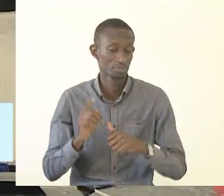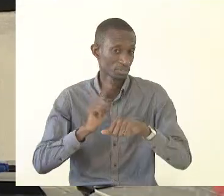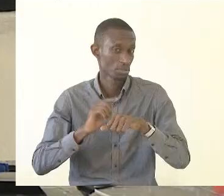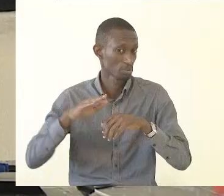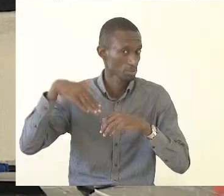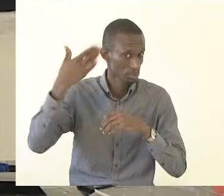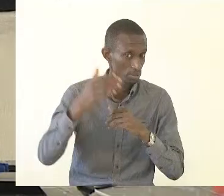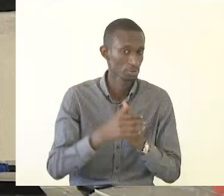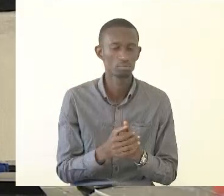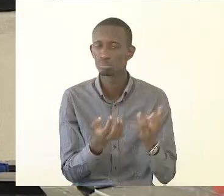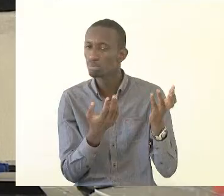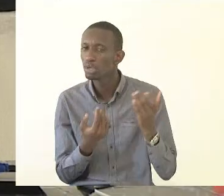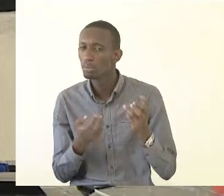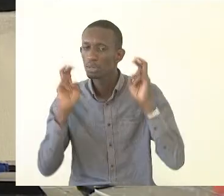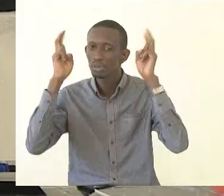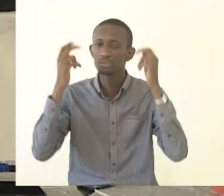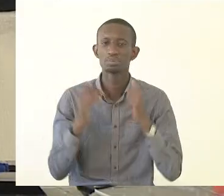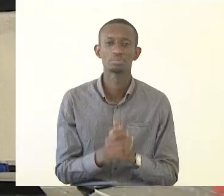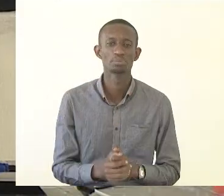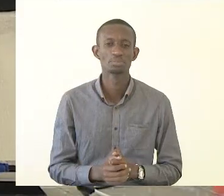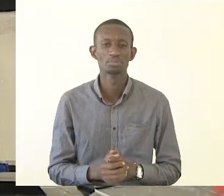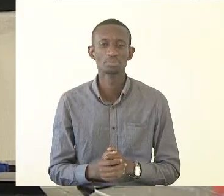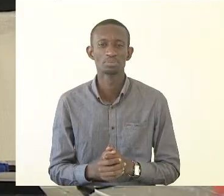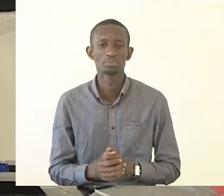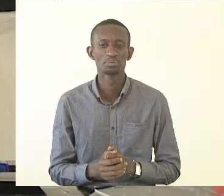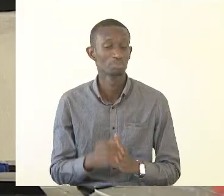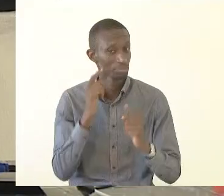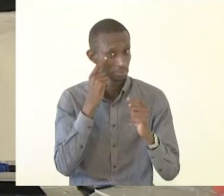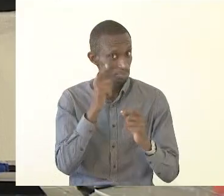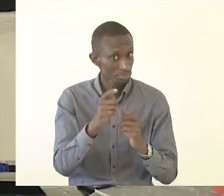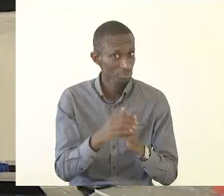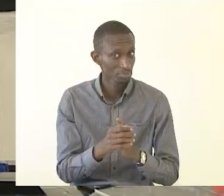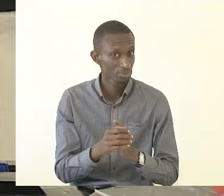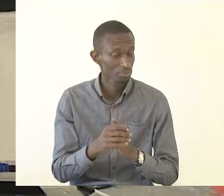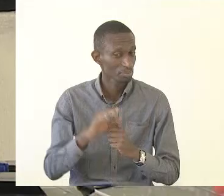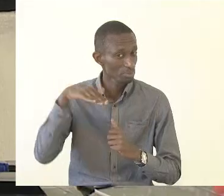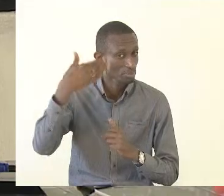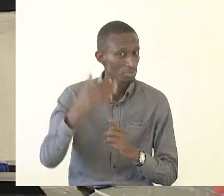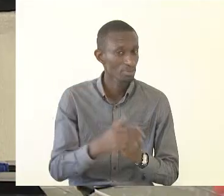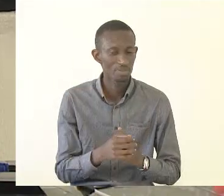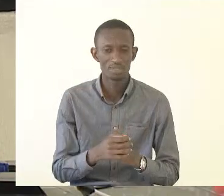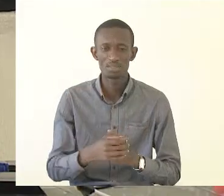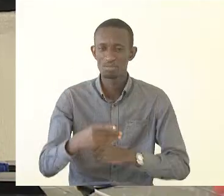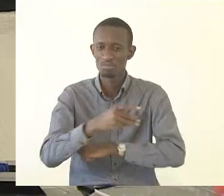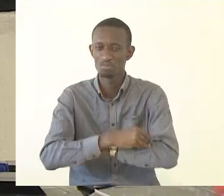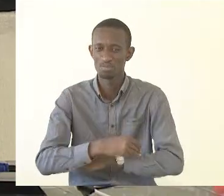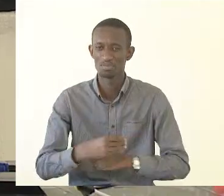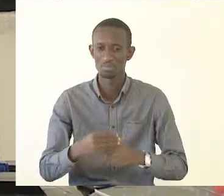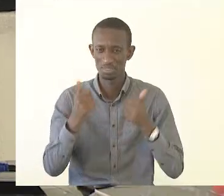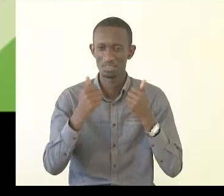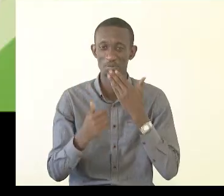coming lesson series. See you and have a good day. Bye.